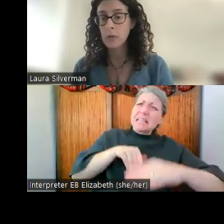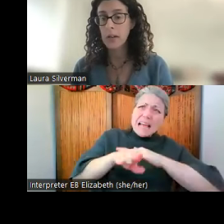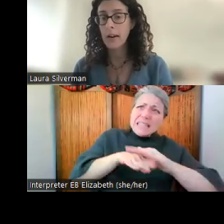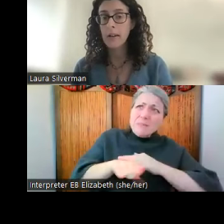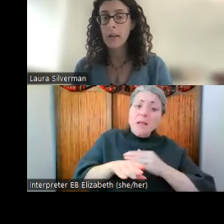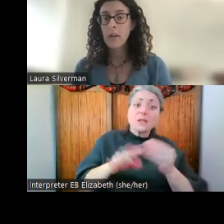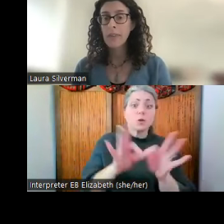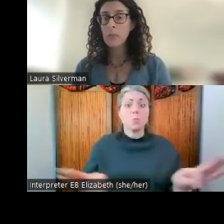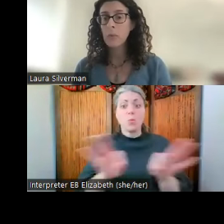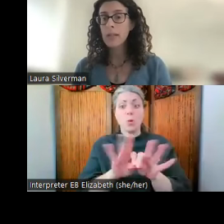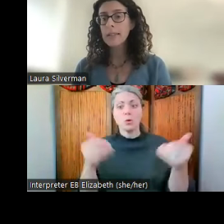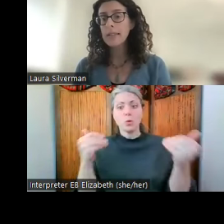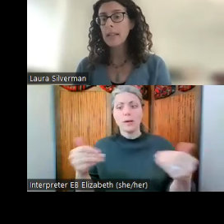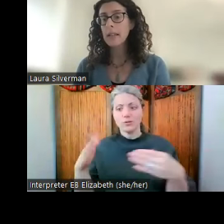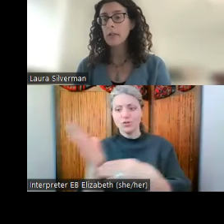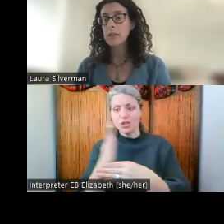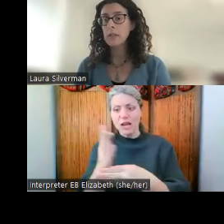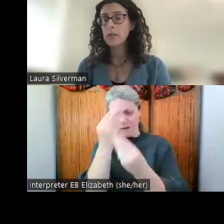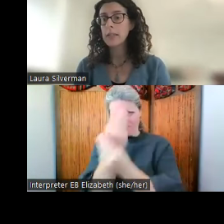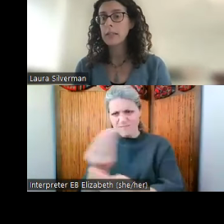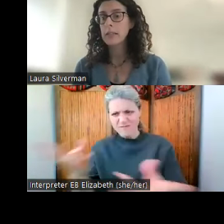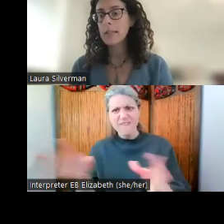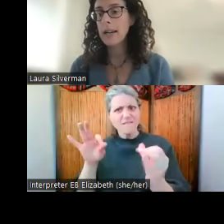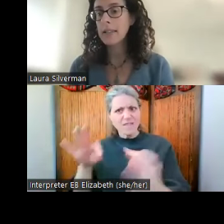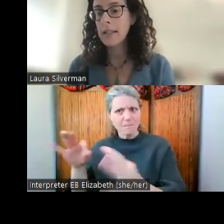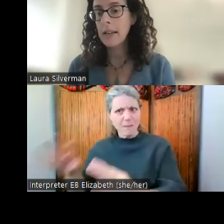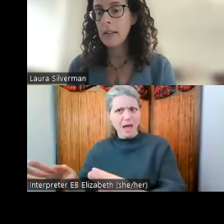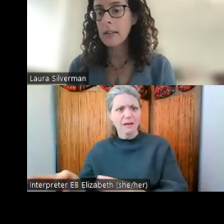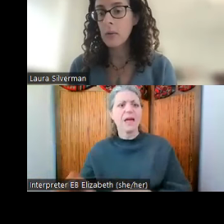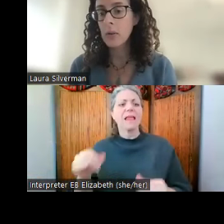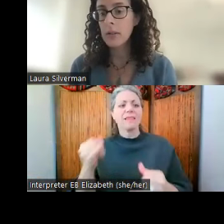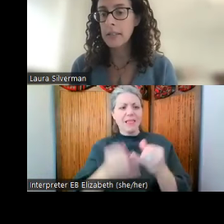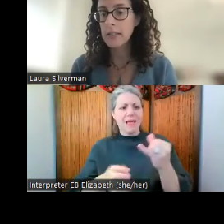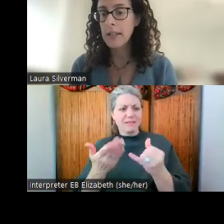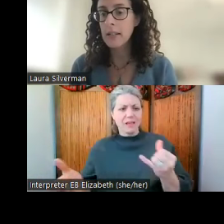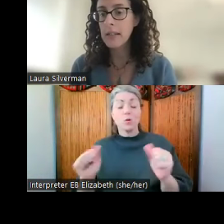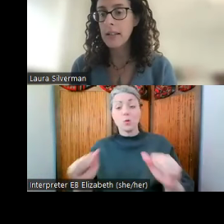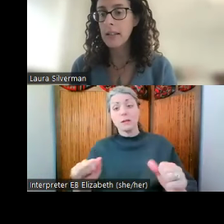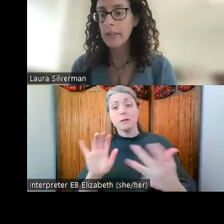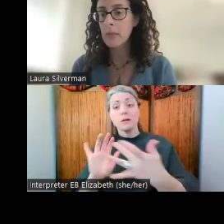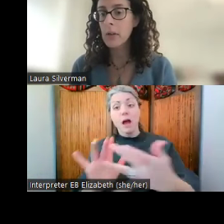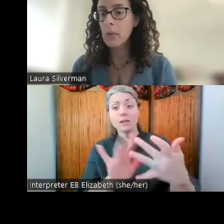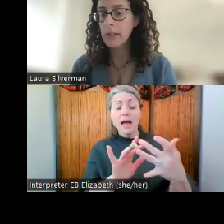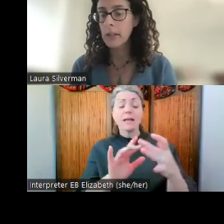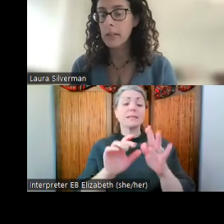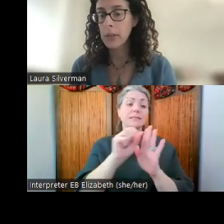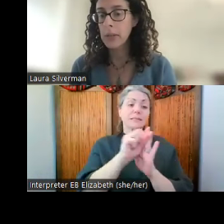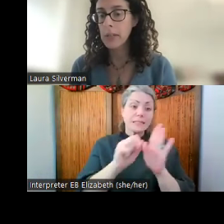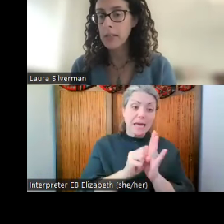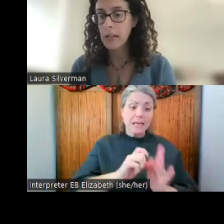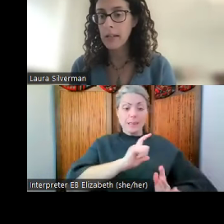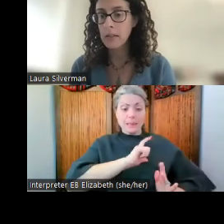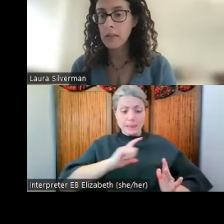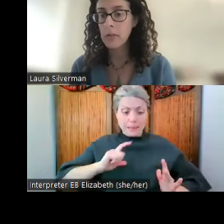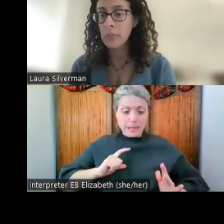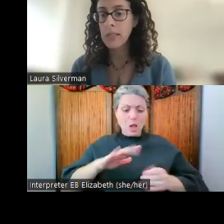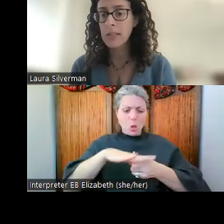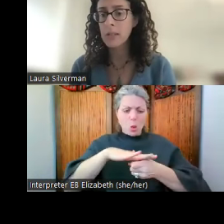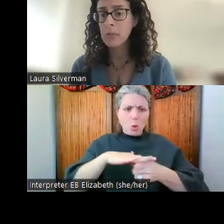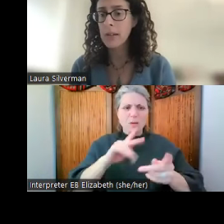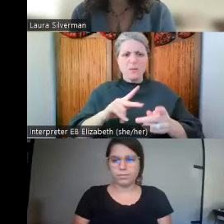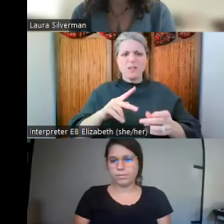the future. And one last thing that you can do is contact state and local legislators and let them know what you're experiencing. So you